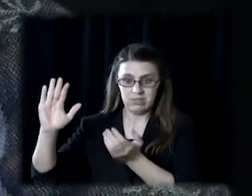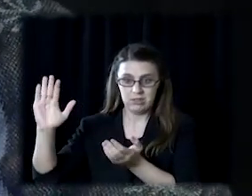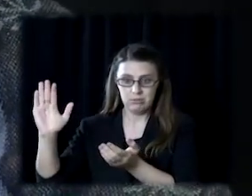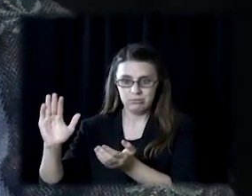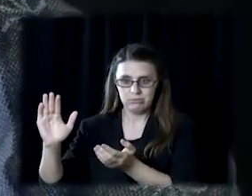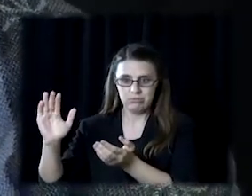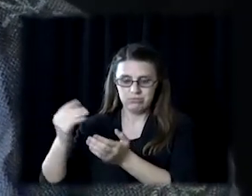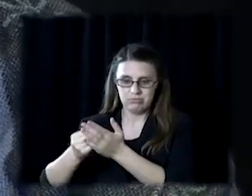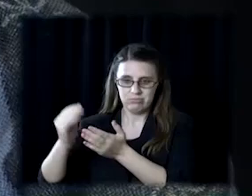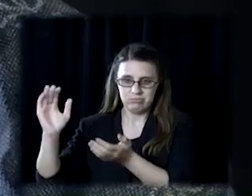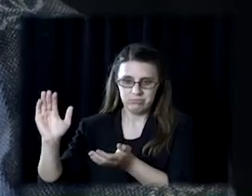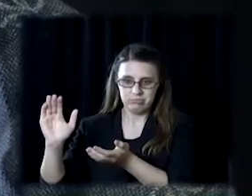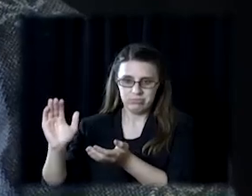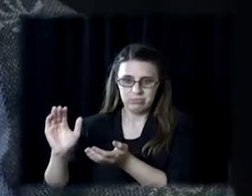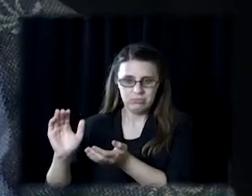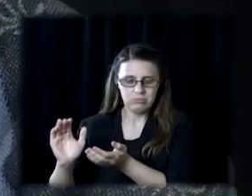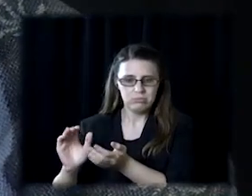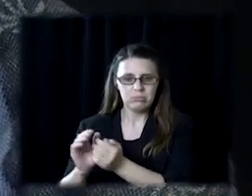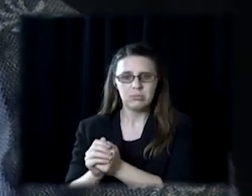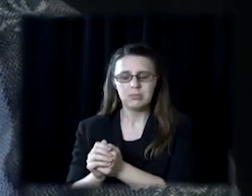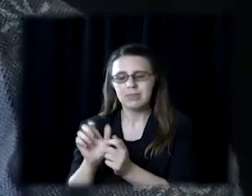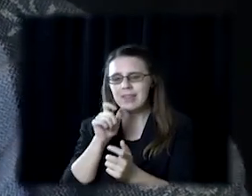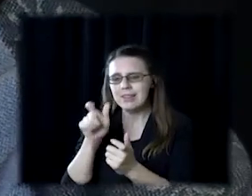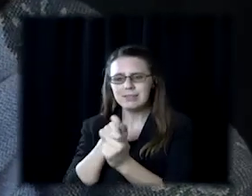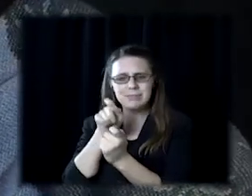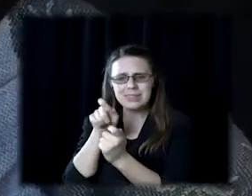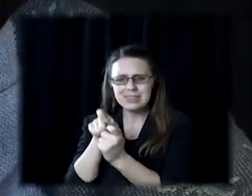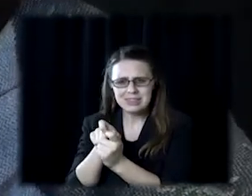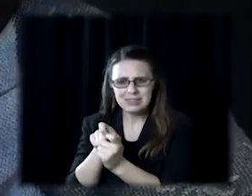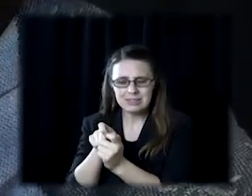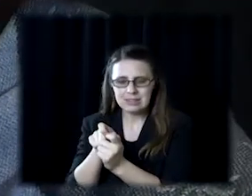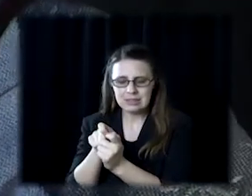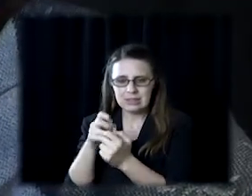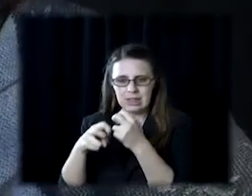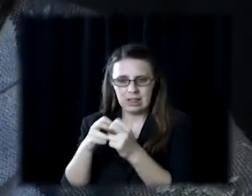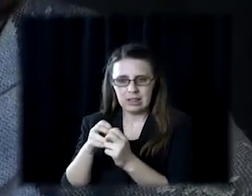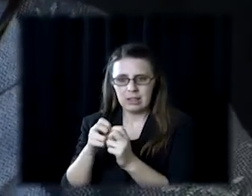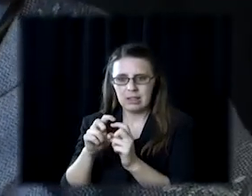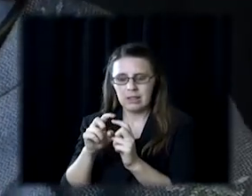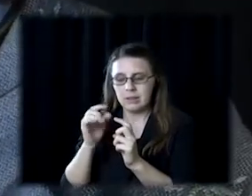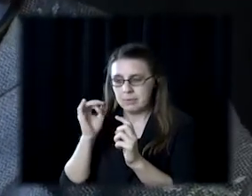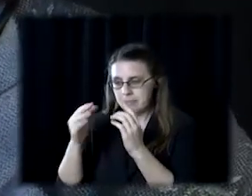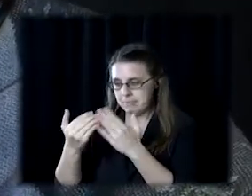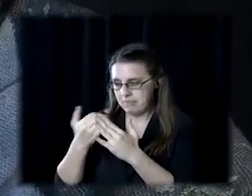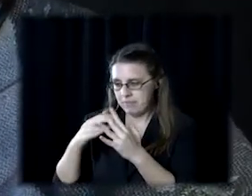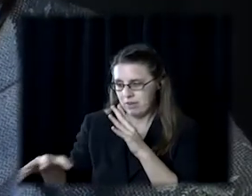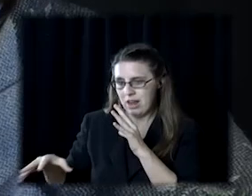And before we take on any additional, we're going to see how it works with the first 10.